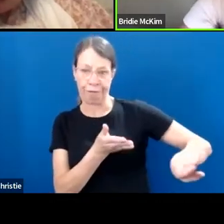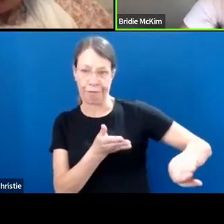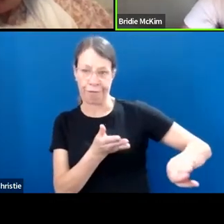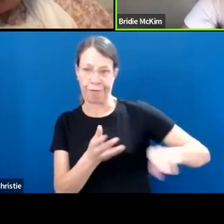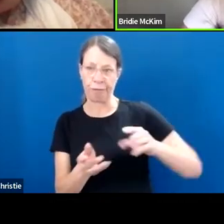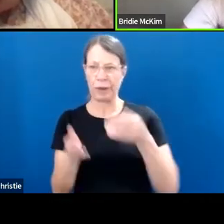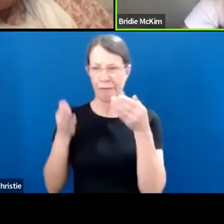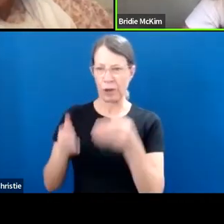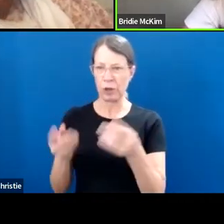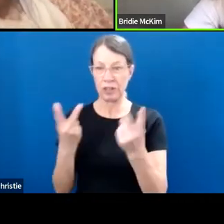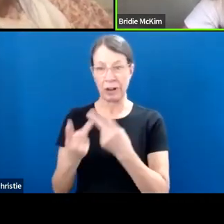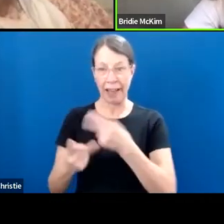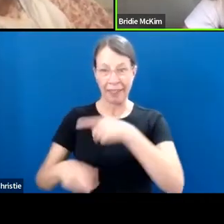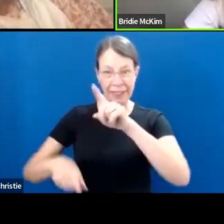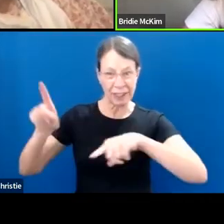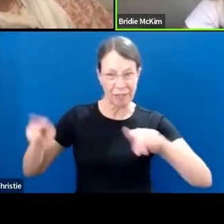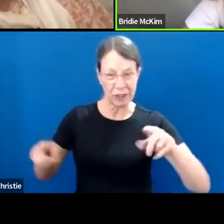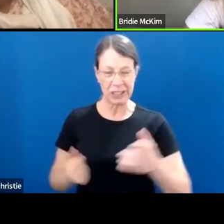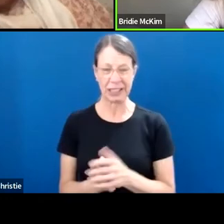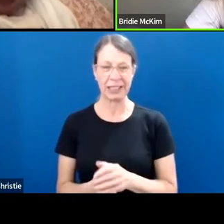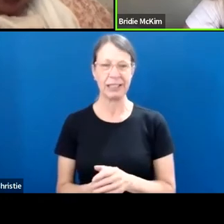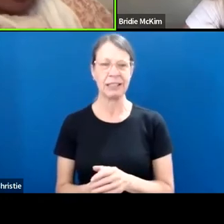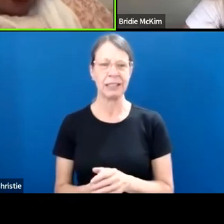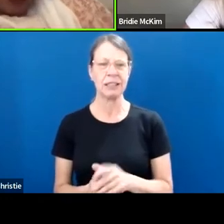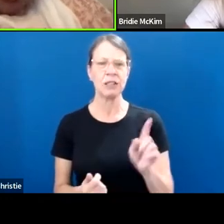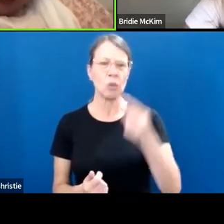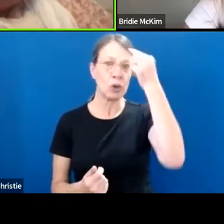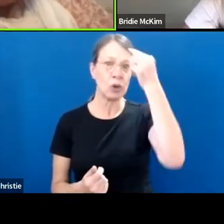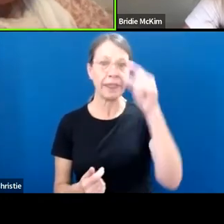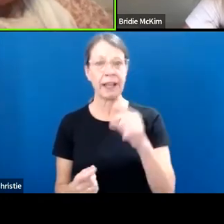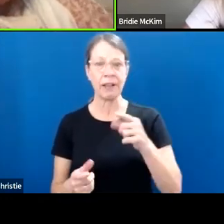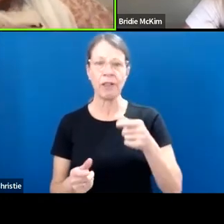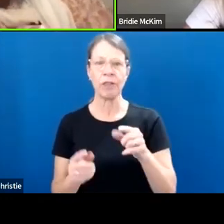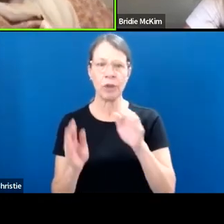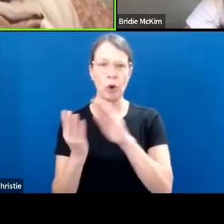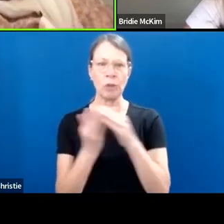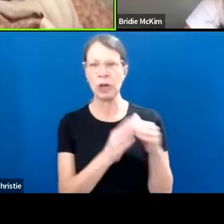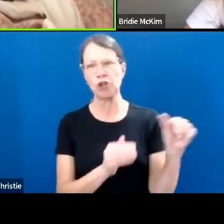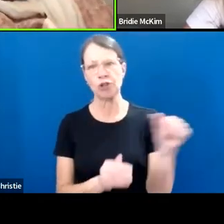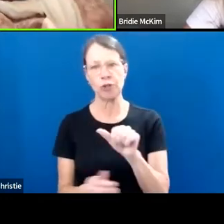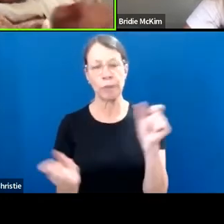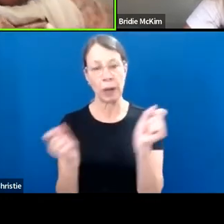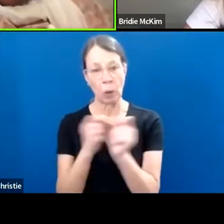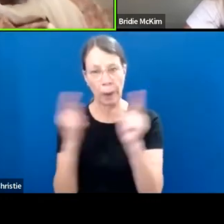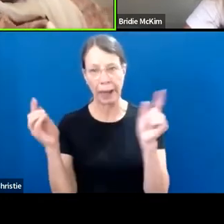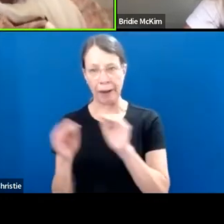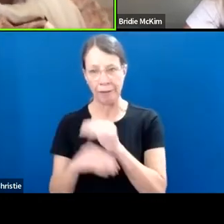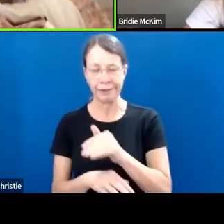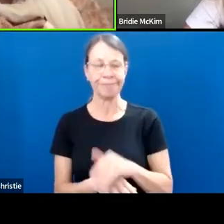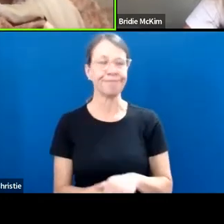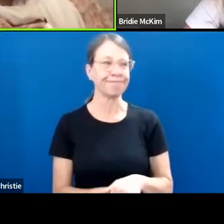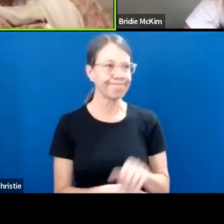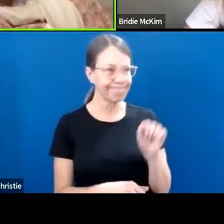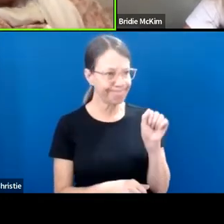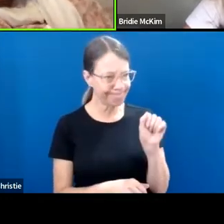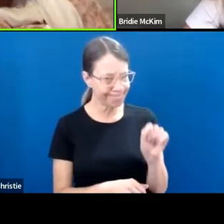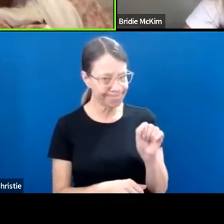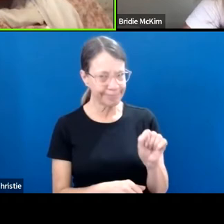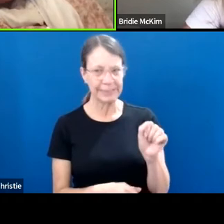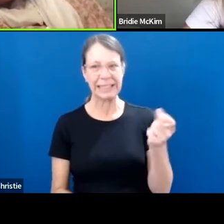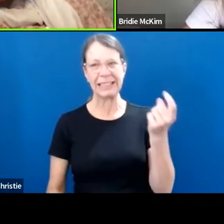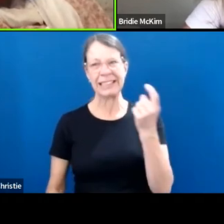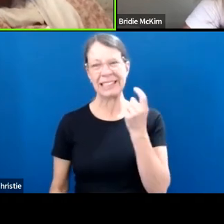think we need to be aware of as a community? I think, yeah, I mean, it's easy to say and not